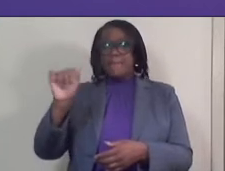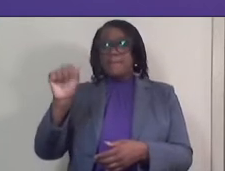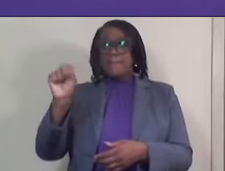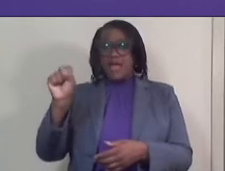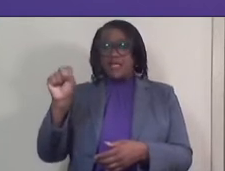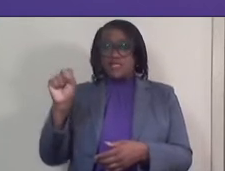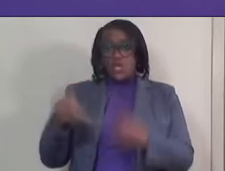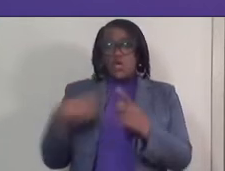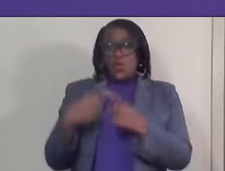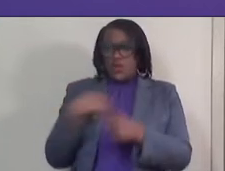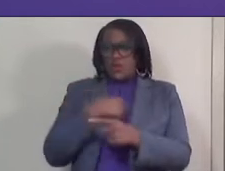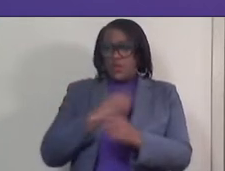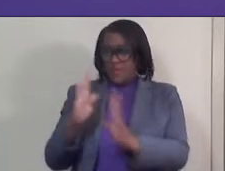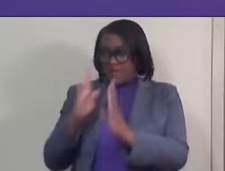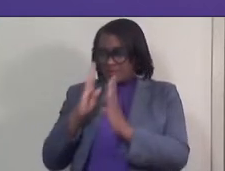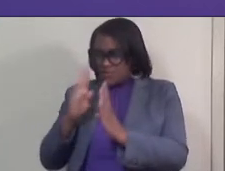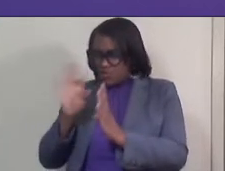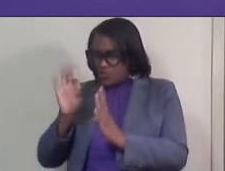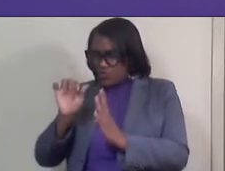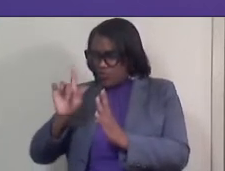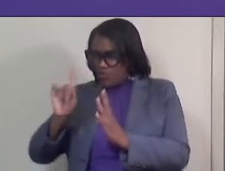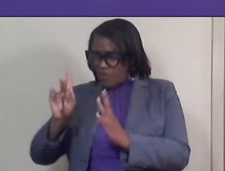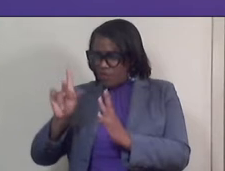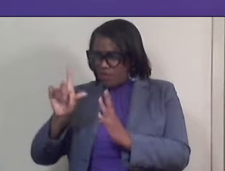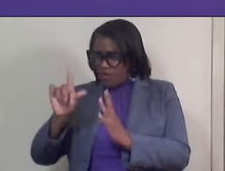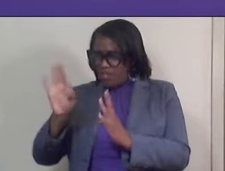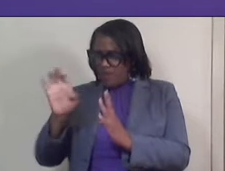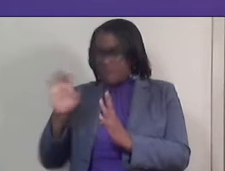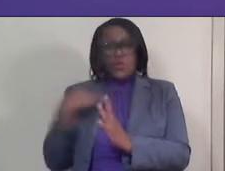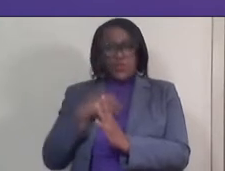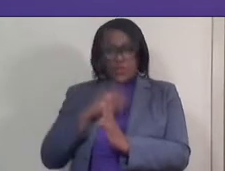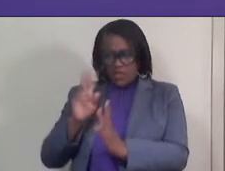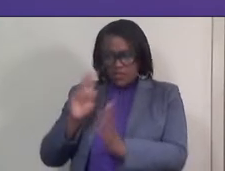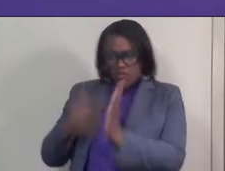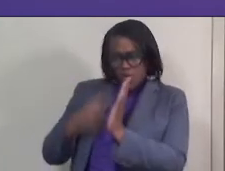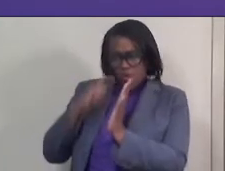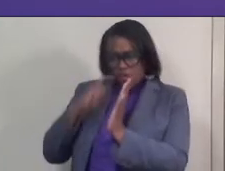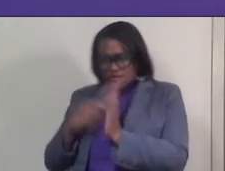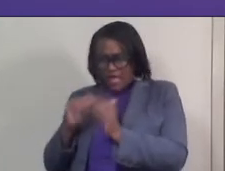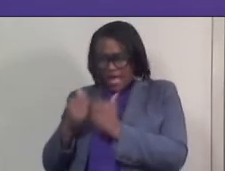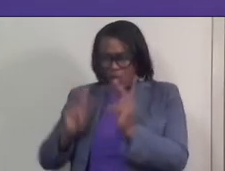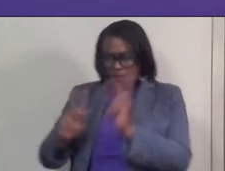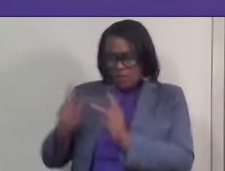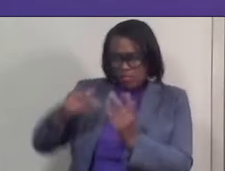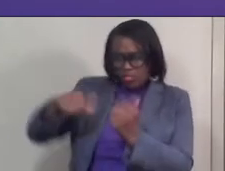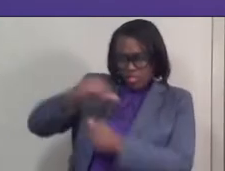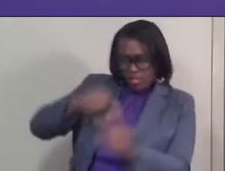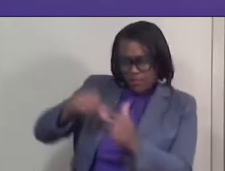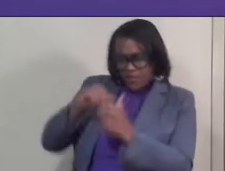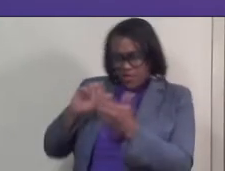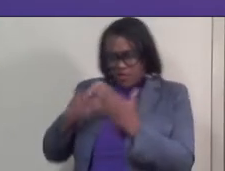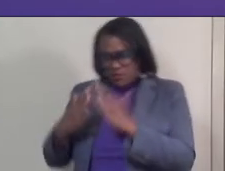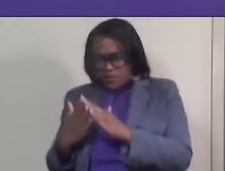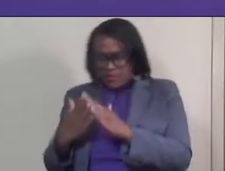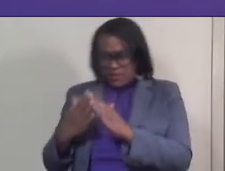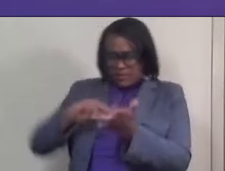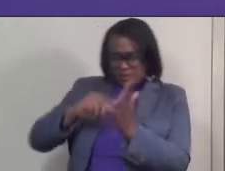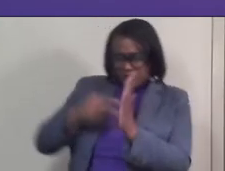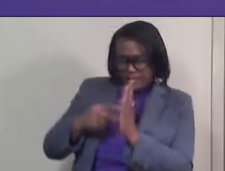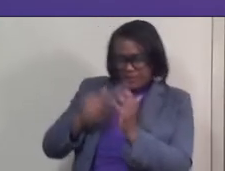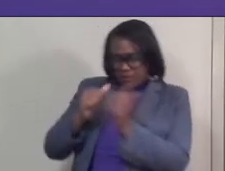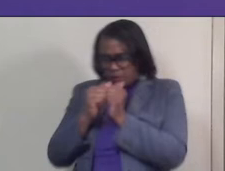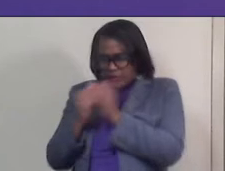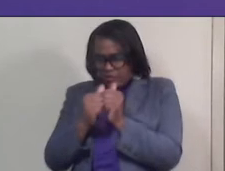to creative ways that people act in community, make meaning together, and express their collective